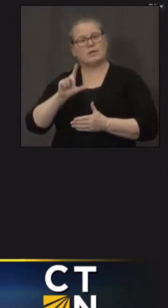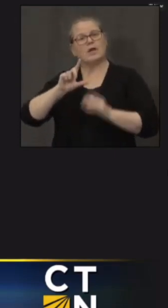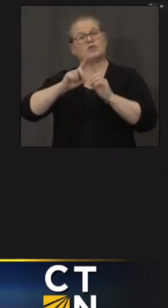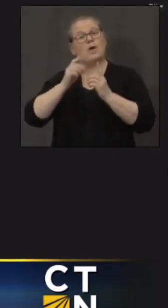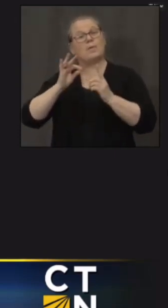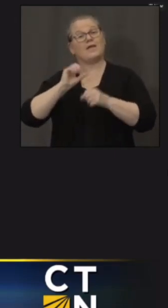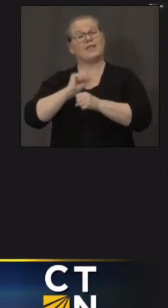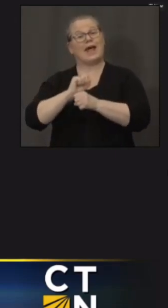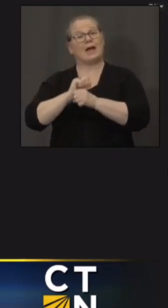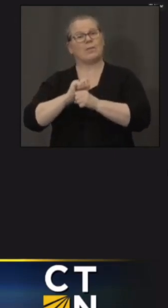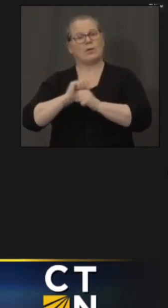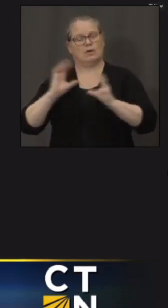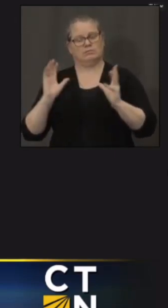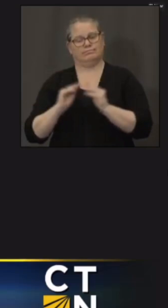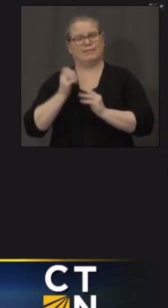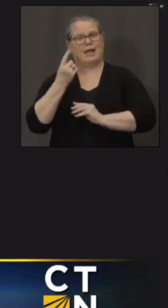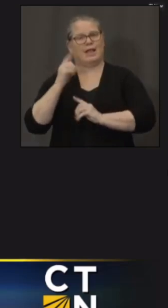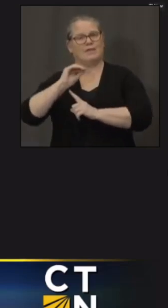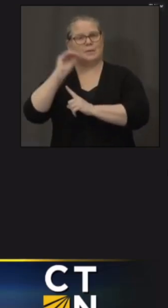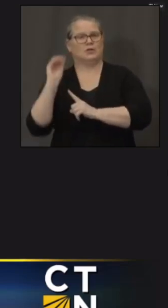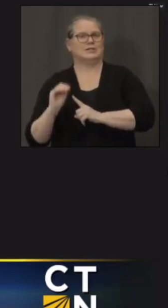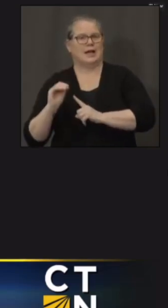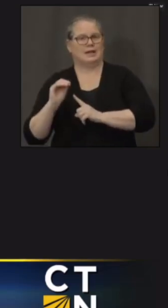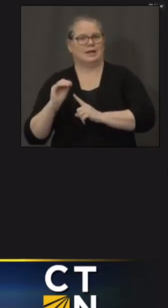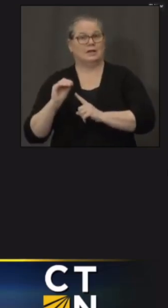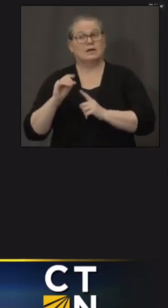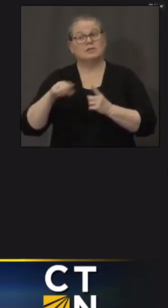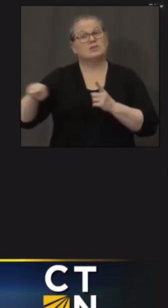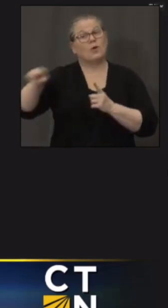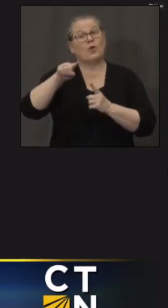hurt a lot of people who still are out of work.